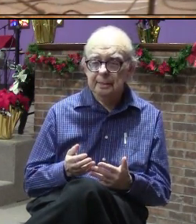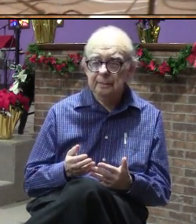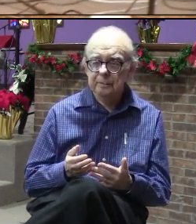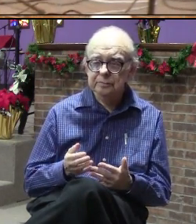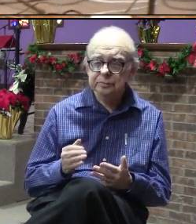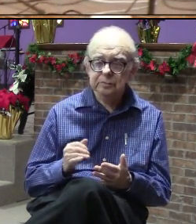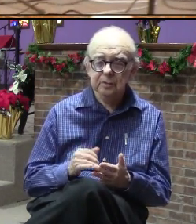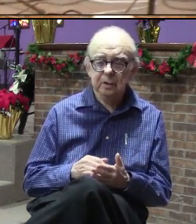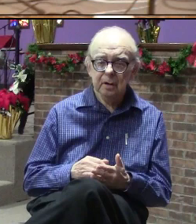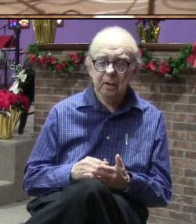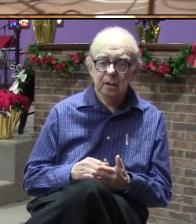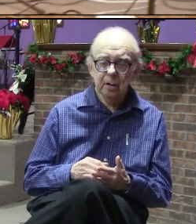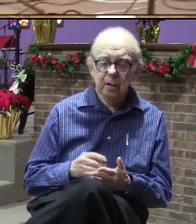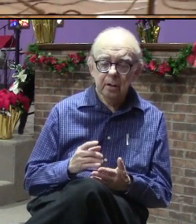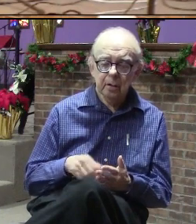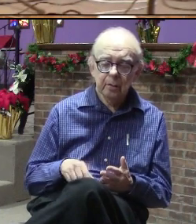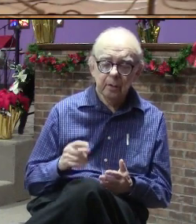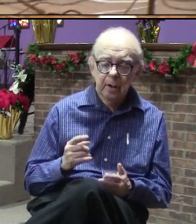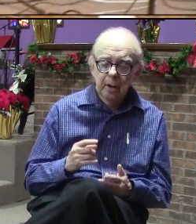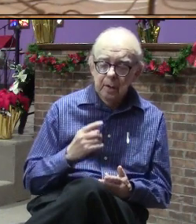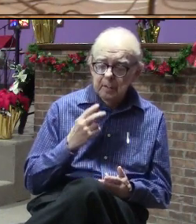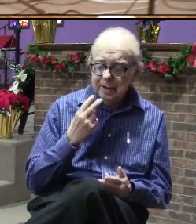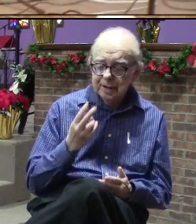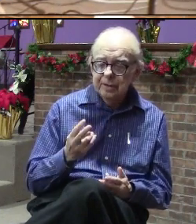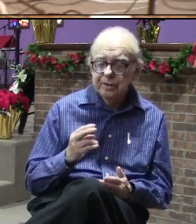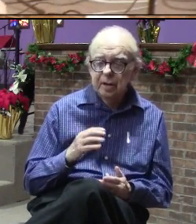That when we begin to see Christmas,